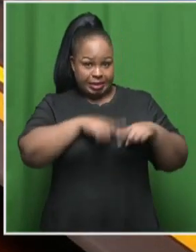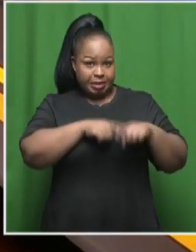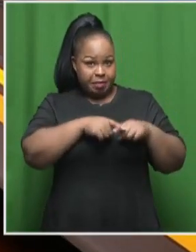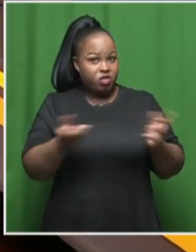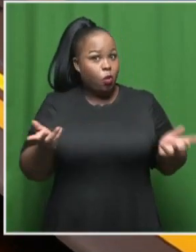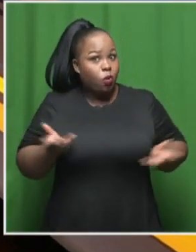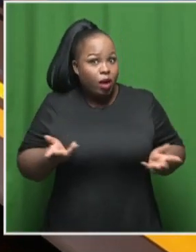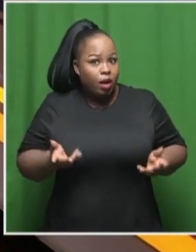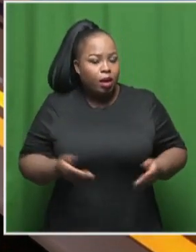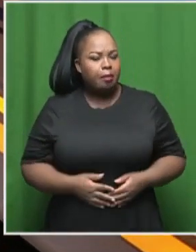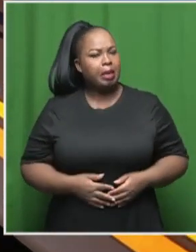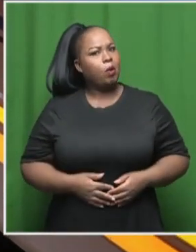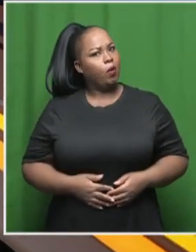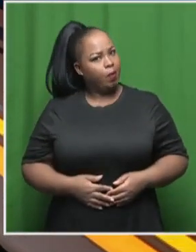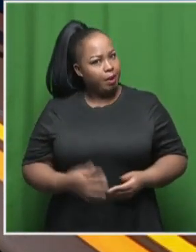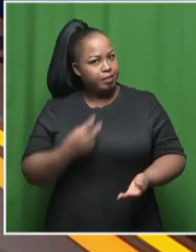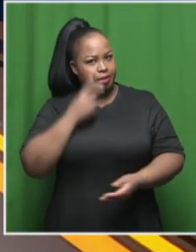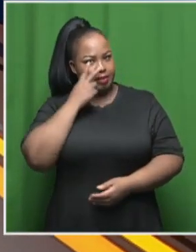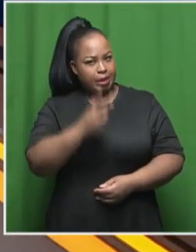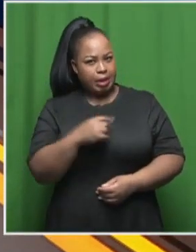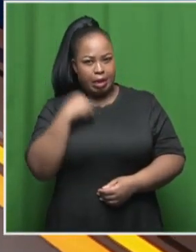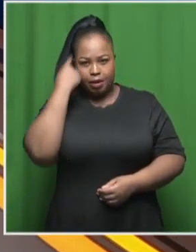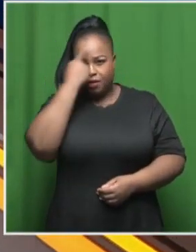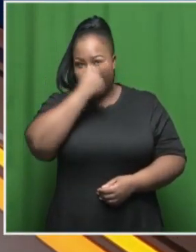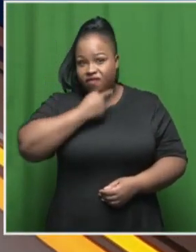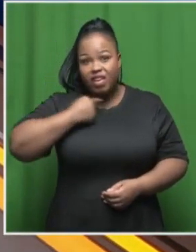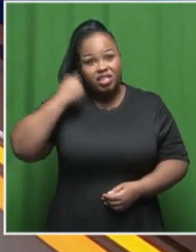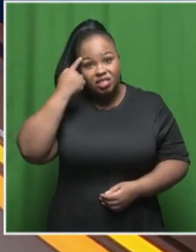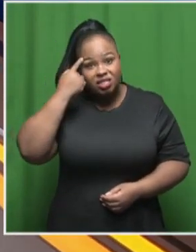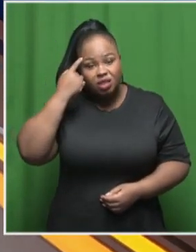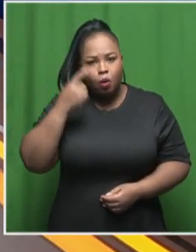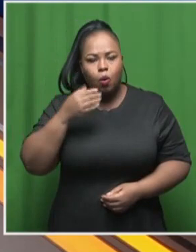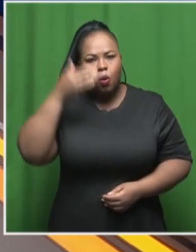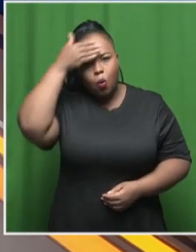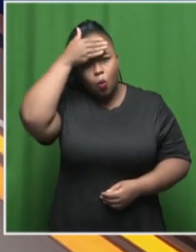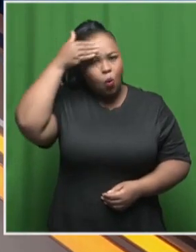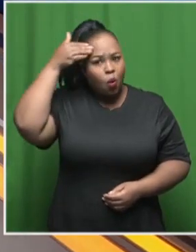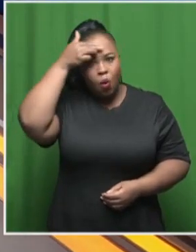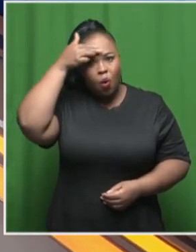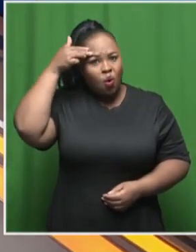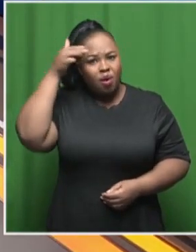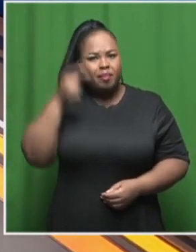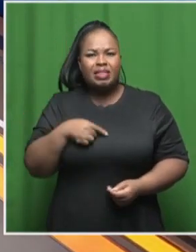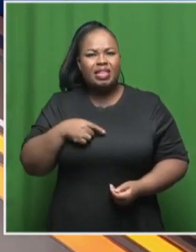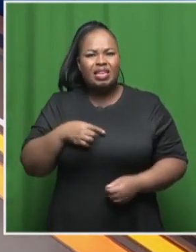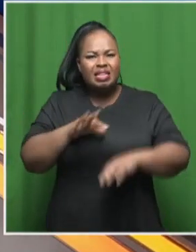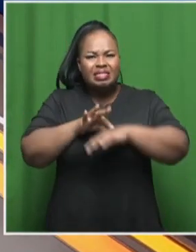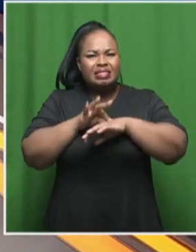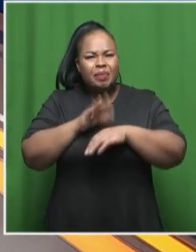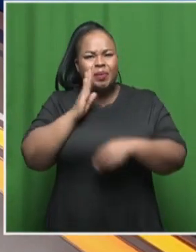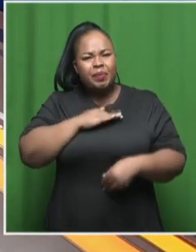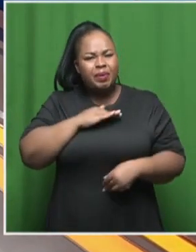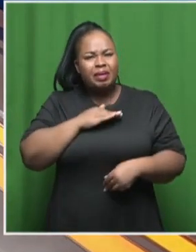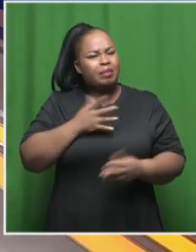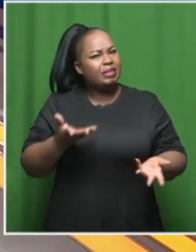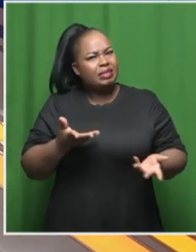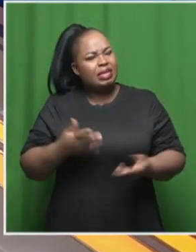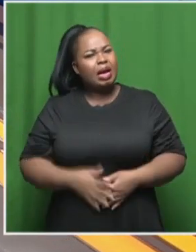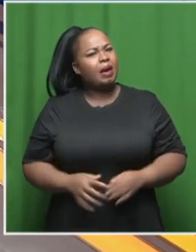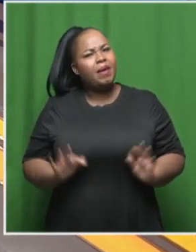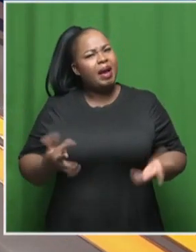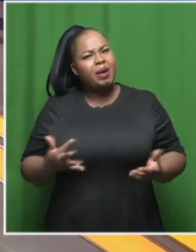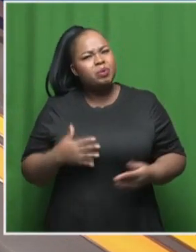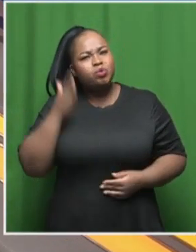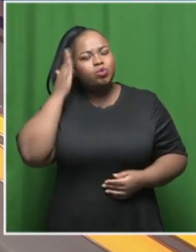the tattoo. I mean, I've seen some people on their faces. I mean, the forehead, for instance, doesn't have much flesh. It's only skin. So how then do